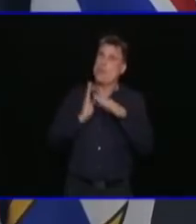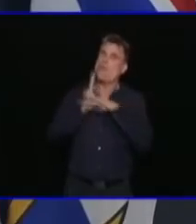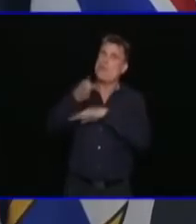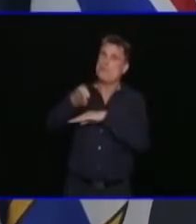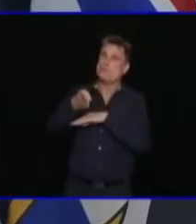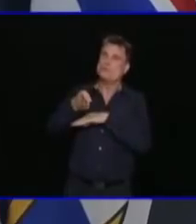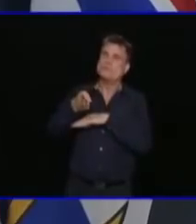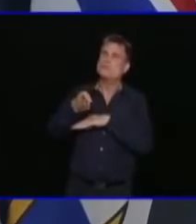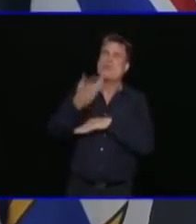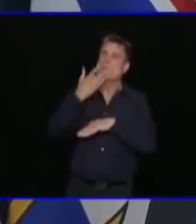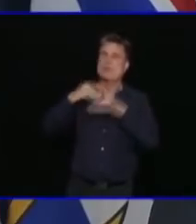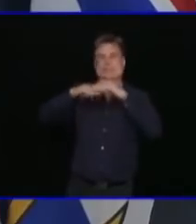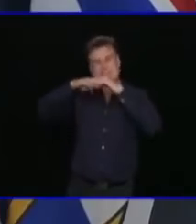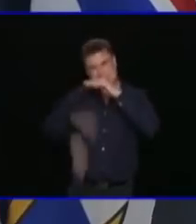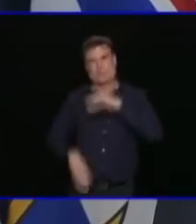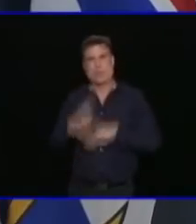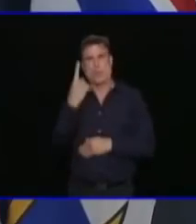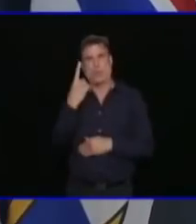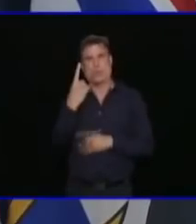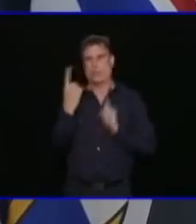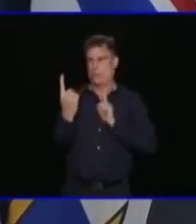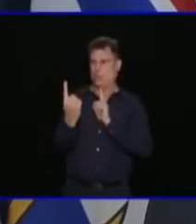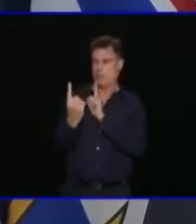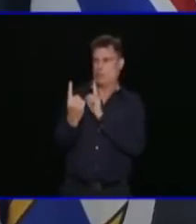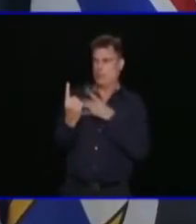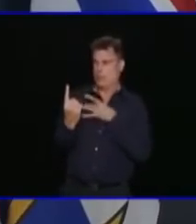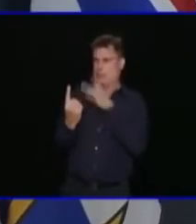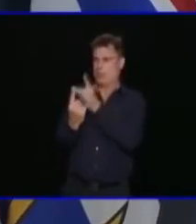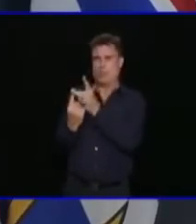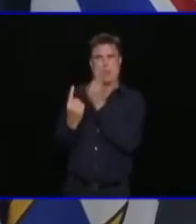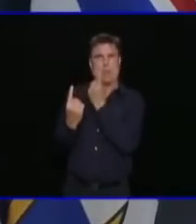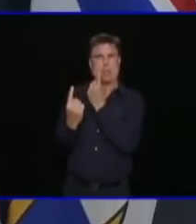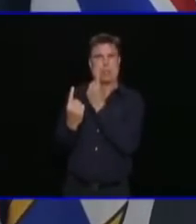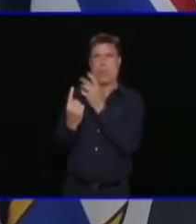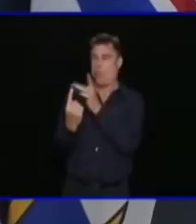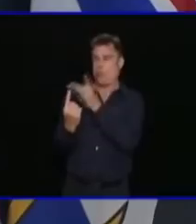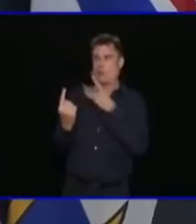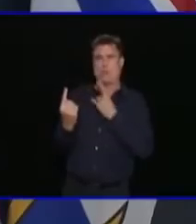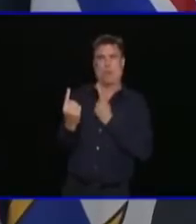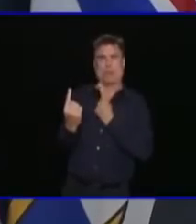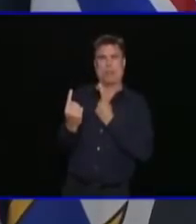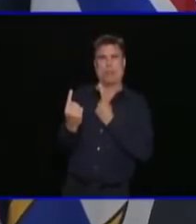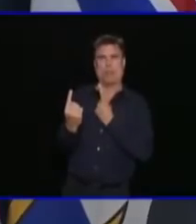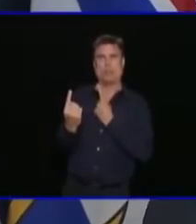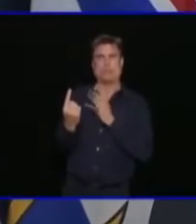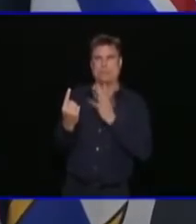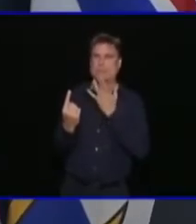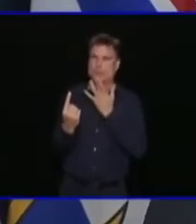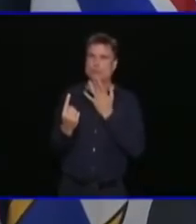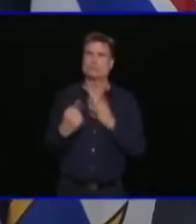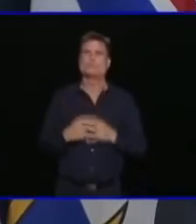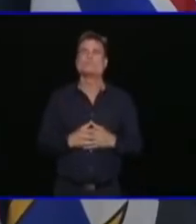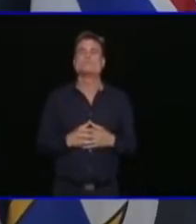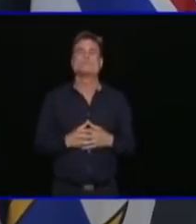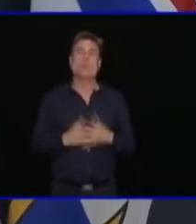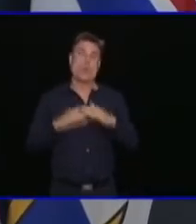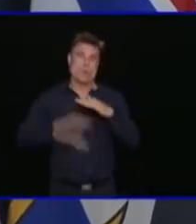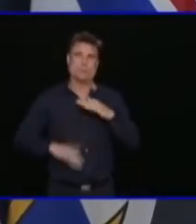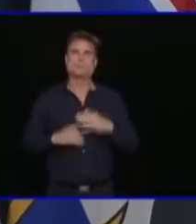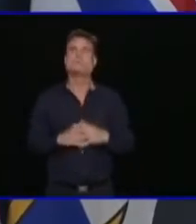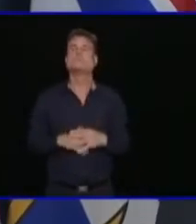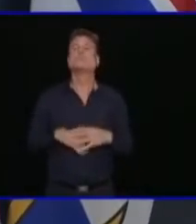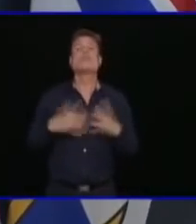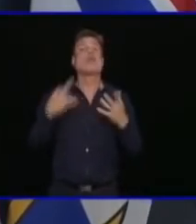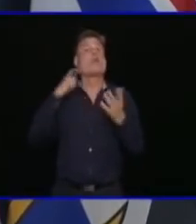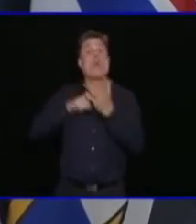affected everybody. There's been a lot of discussion, of course, because if you look at the statistics around mortality, we understand that